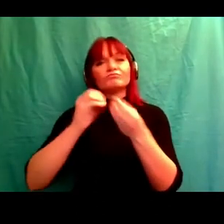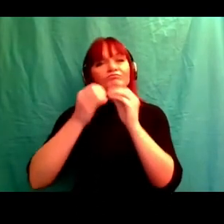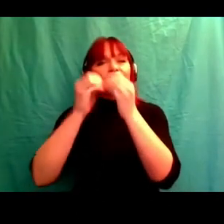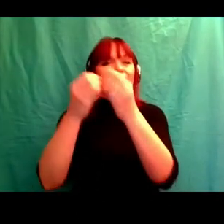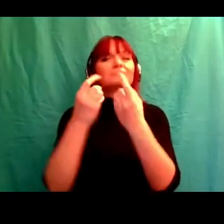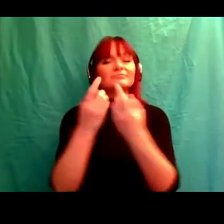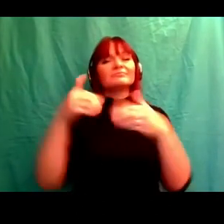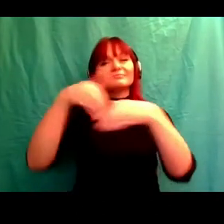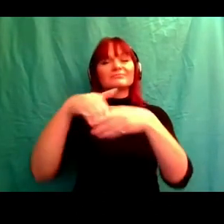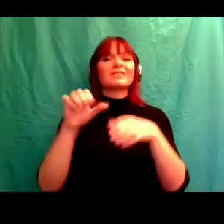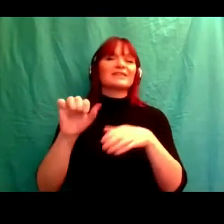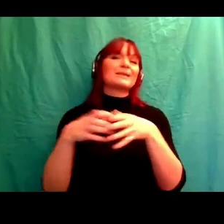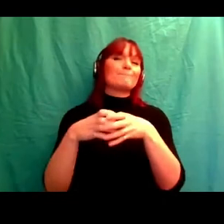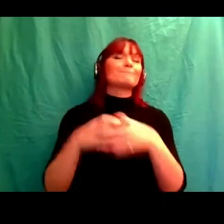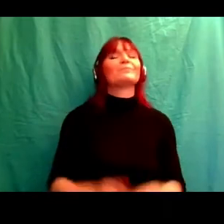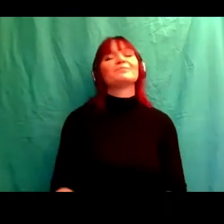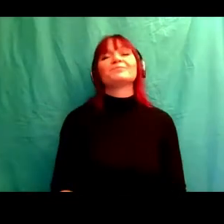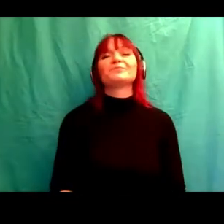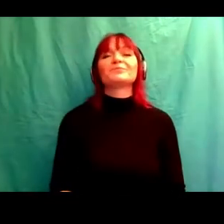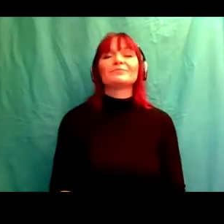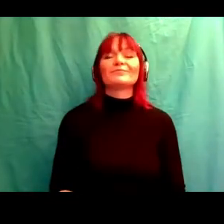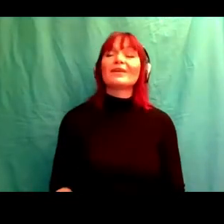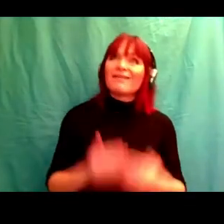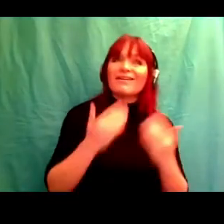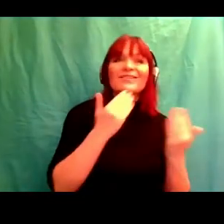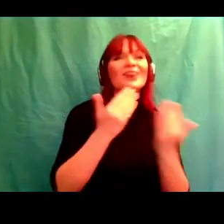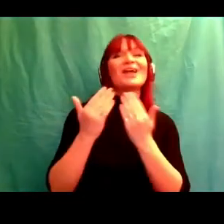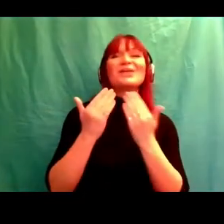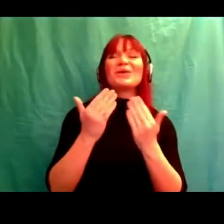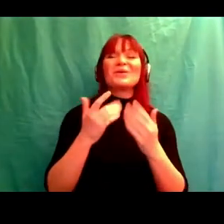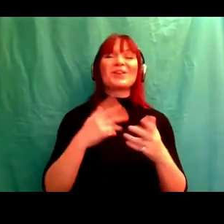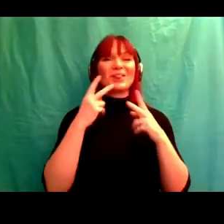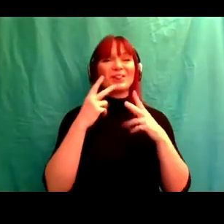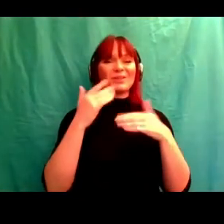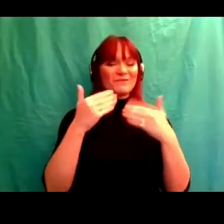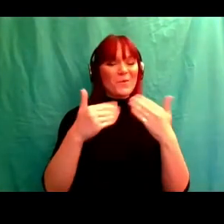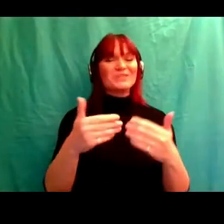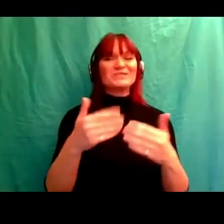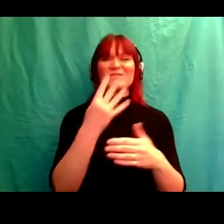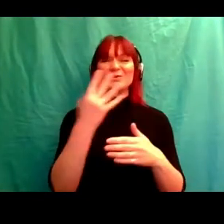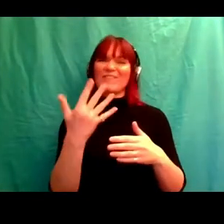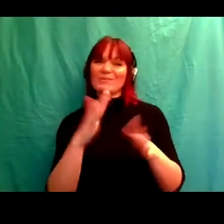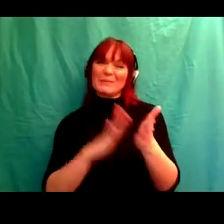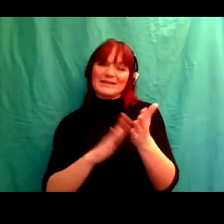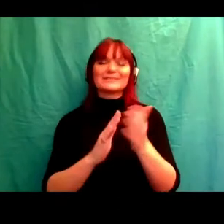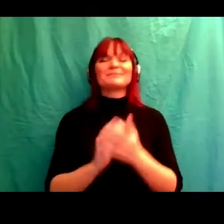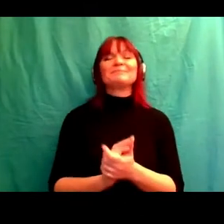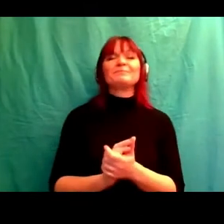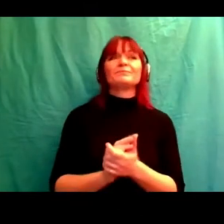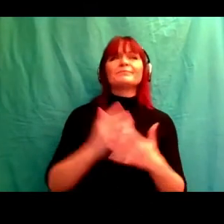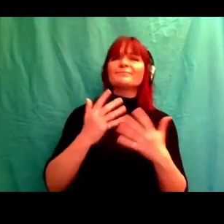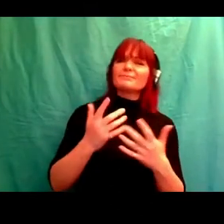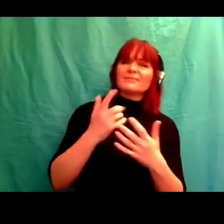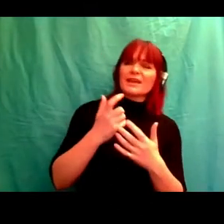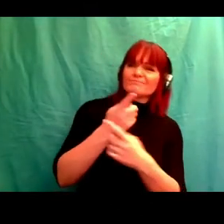Great, well thank you all, and looking forward to the next 45 minutes or so. So I wonder if we could start with some broad reflections really on